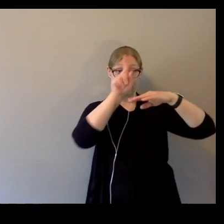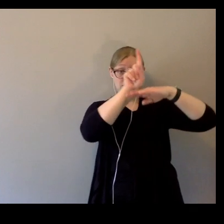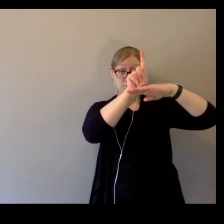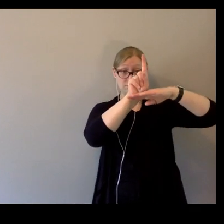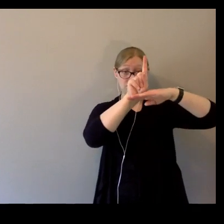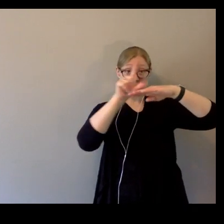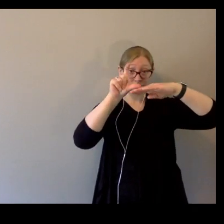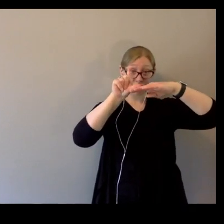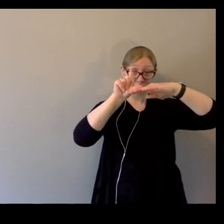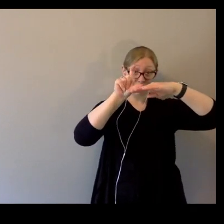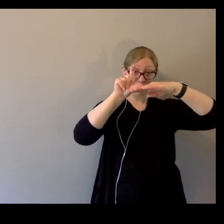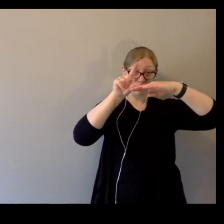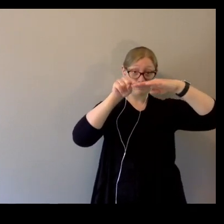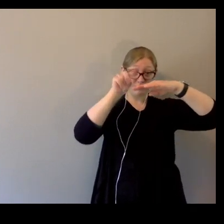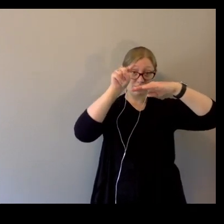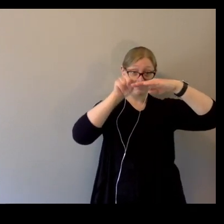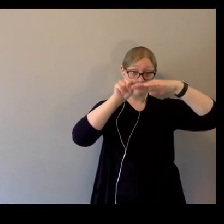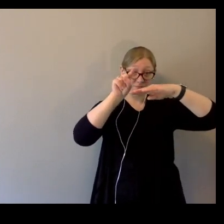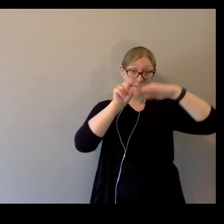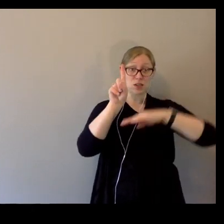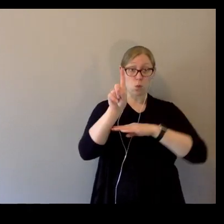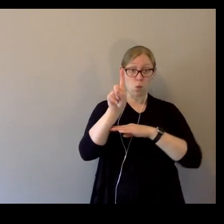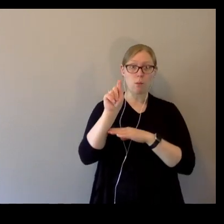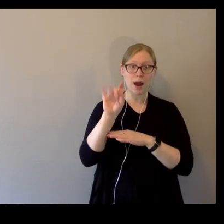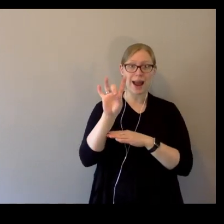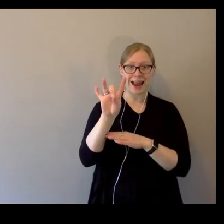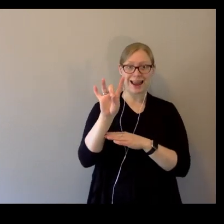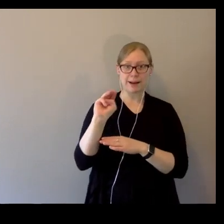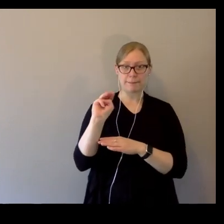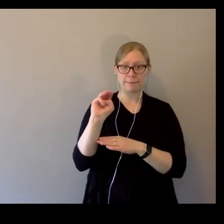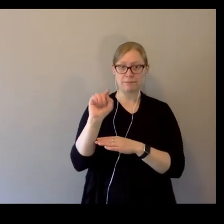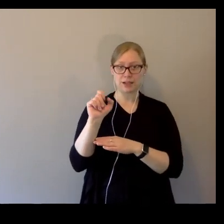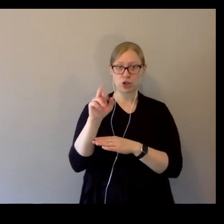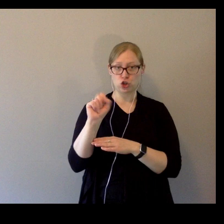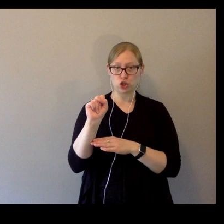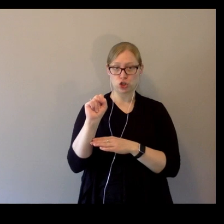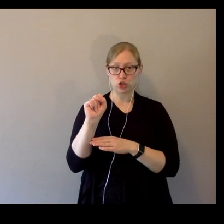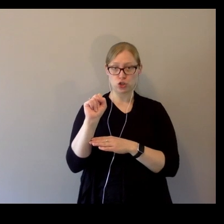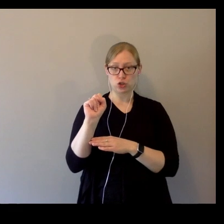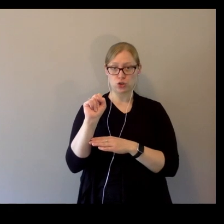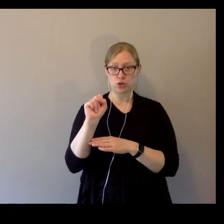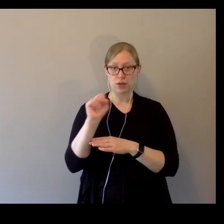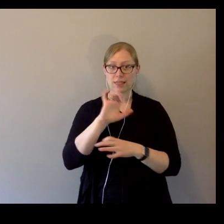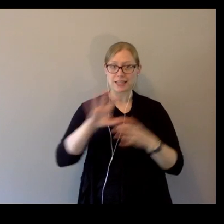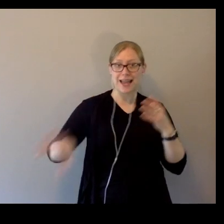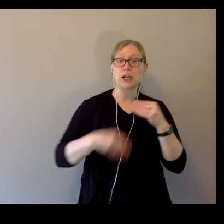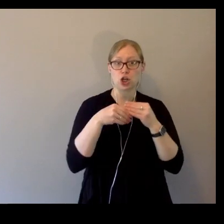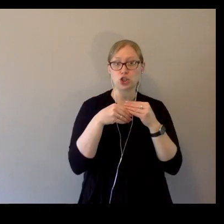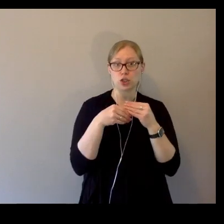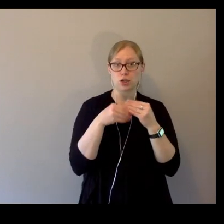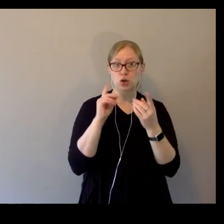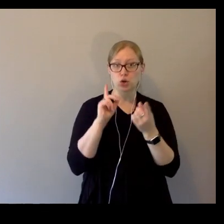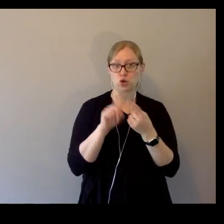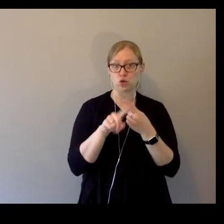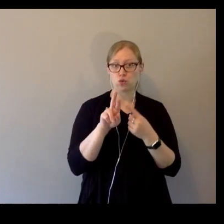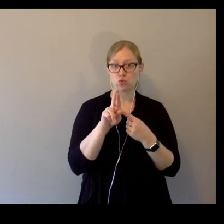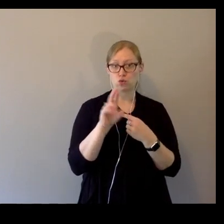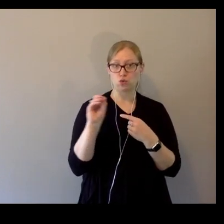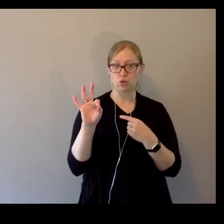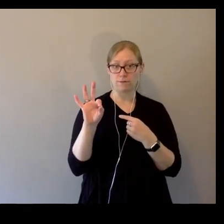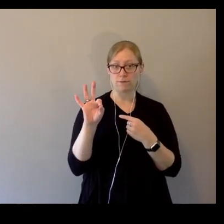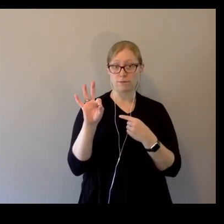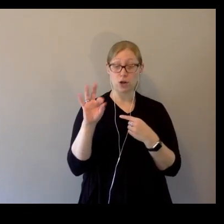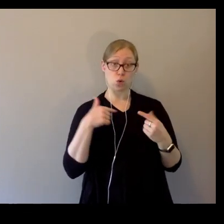is 1.8 meters additional height to the roof. So when we're calculating